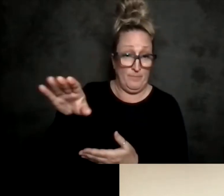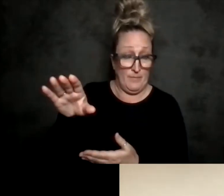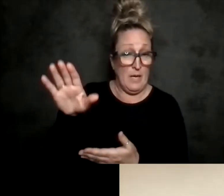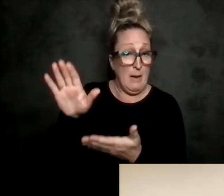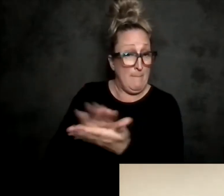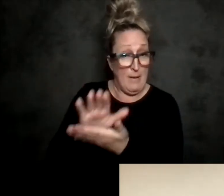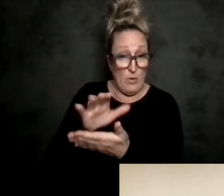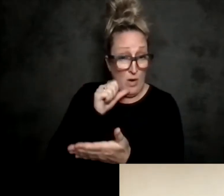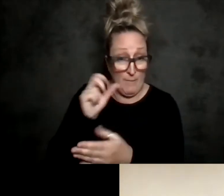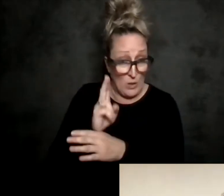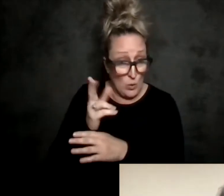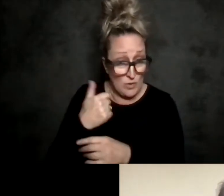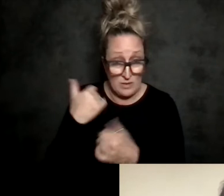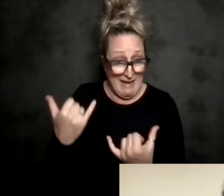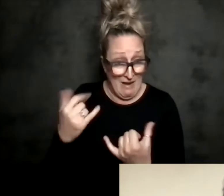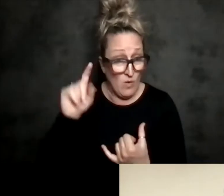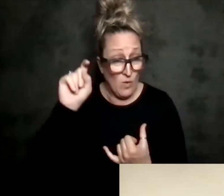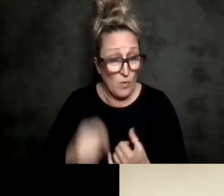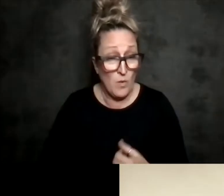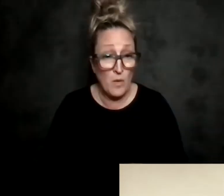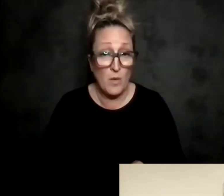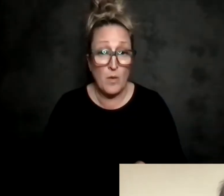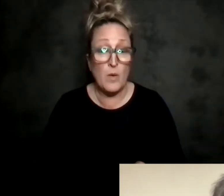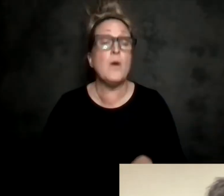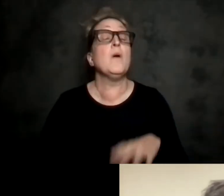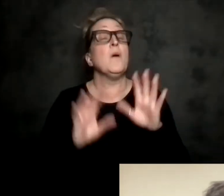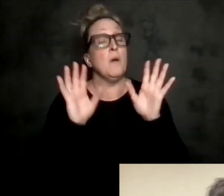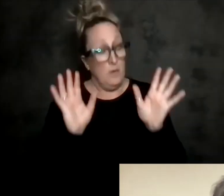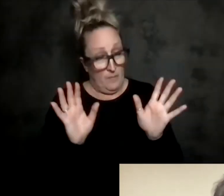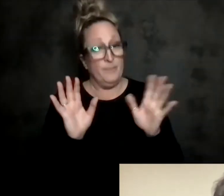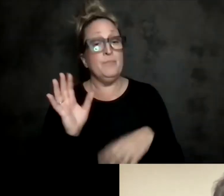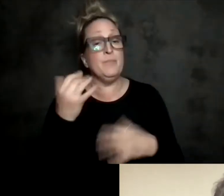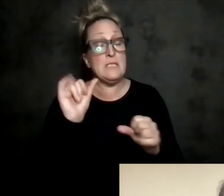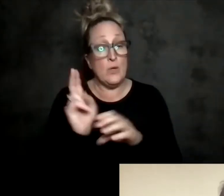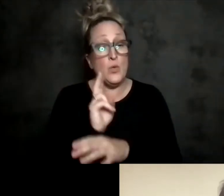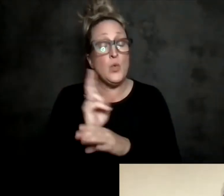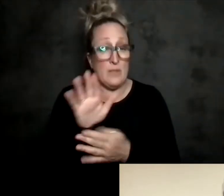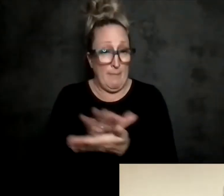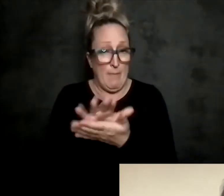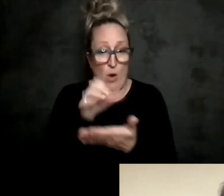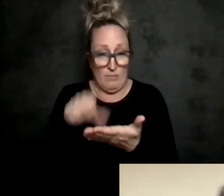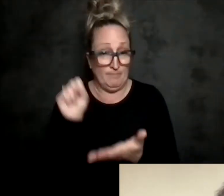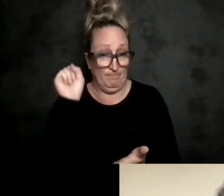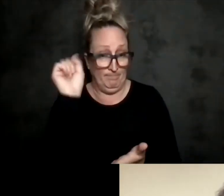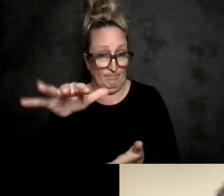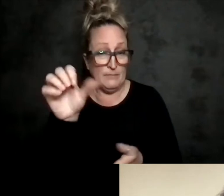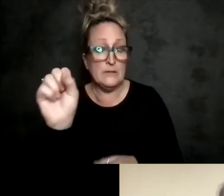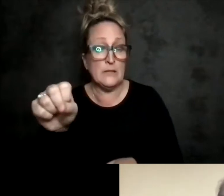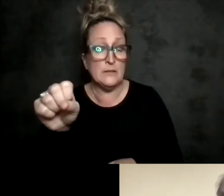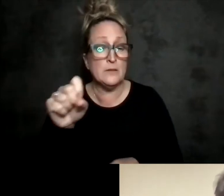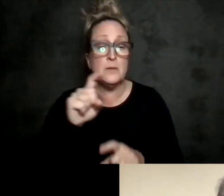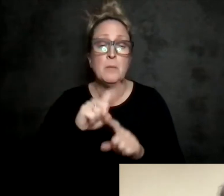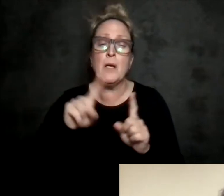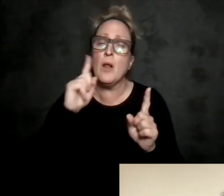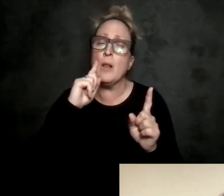ballots not being used this time? So we are still using paper ballots, but it's going to